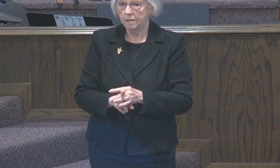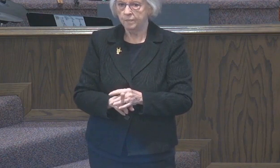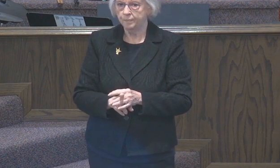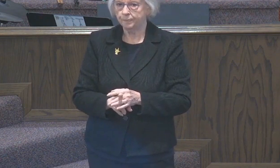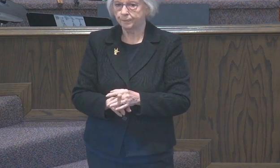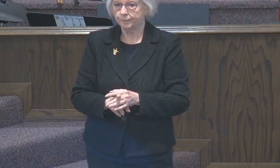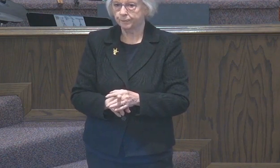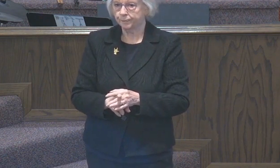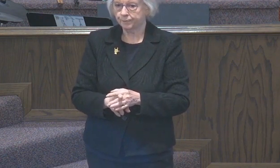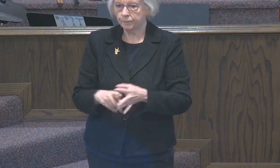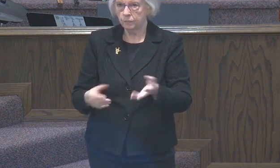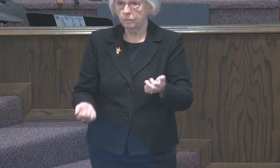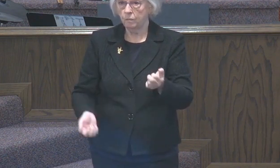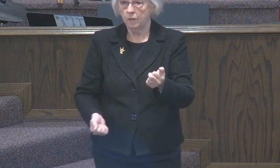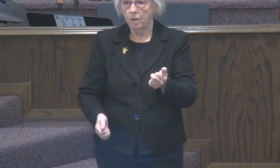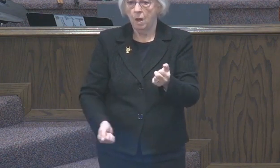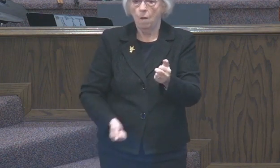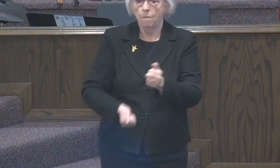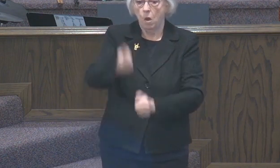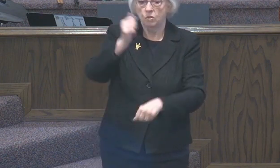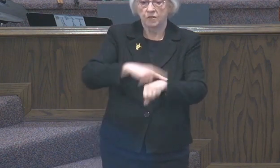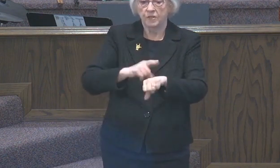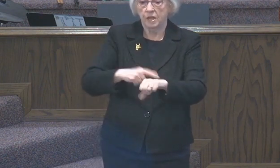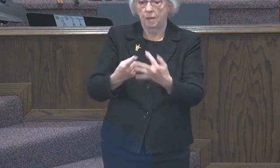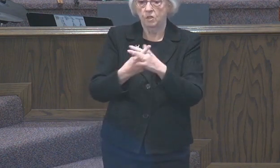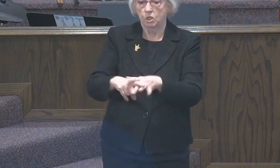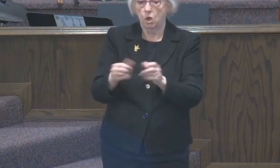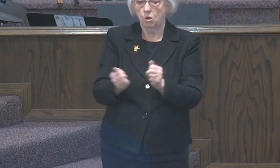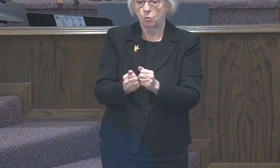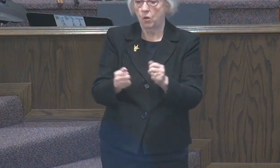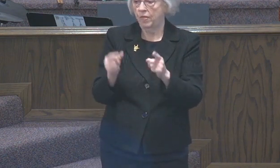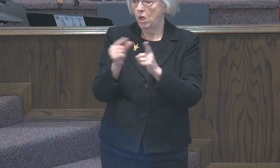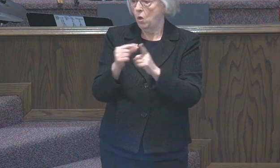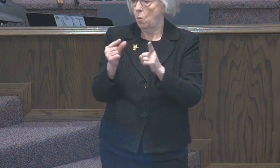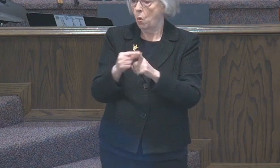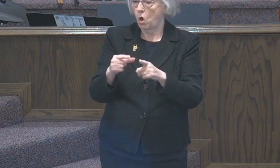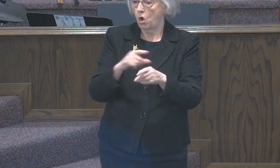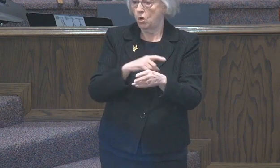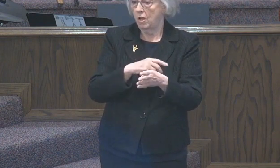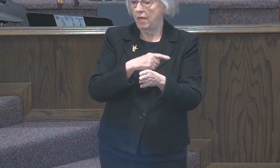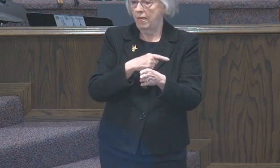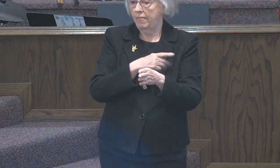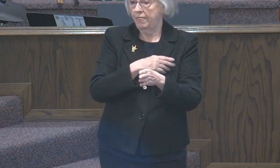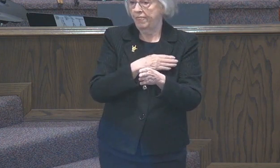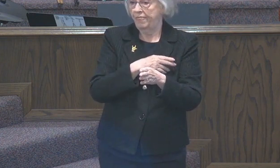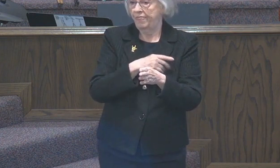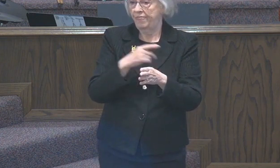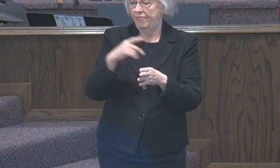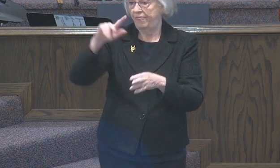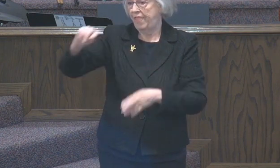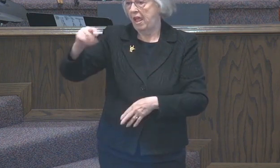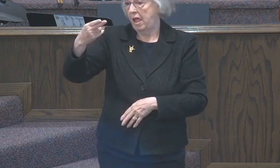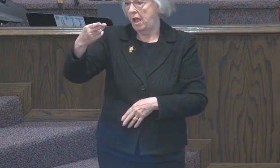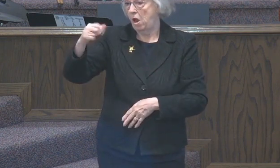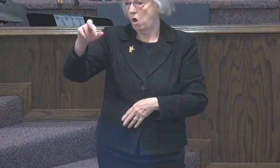most of the time begins with the word therefore. So whenever I get to that therefore, it's that, oh my goodness,